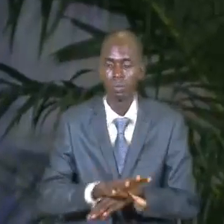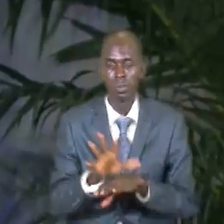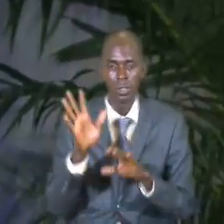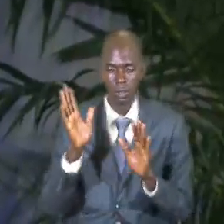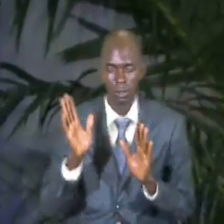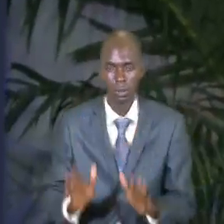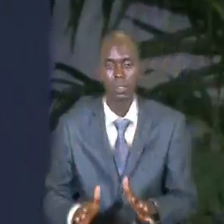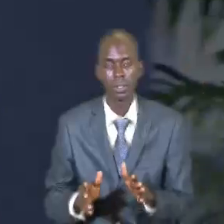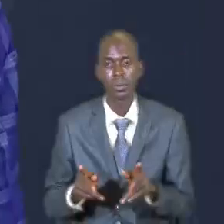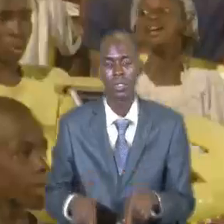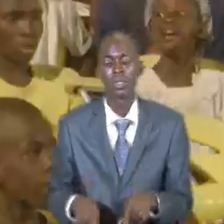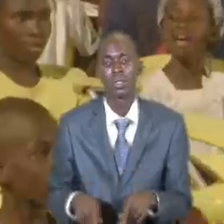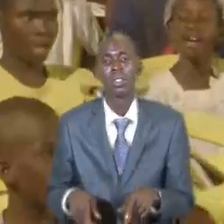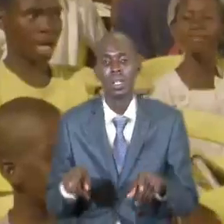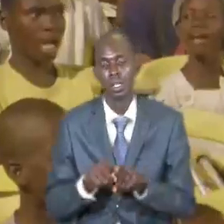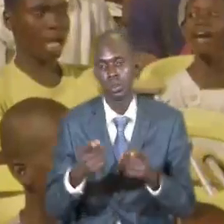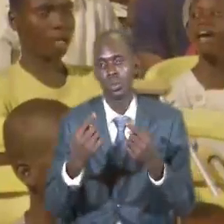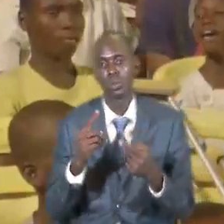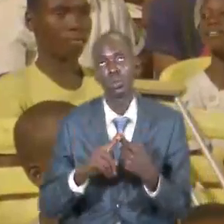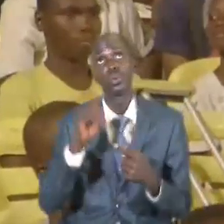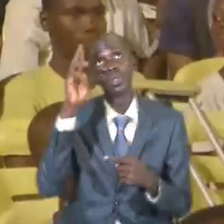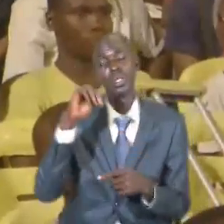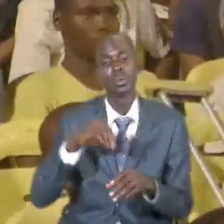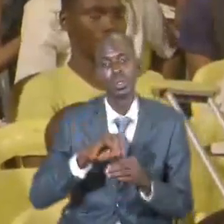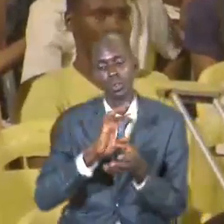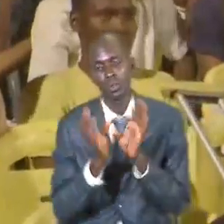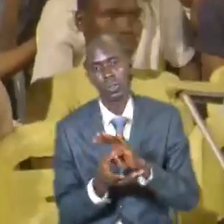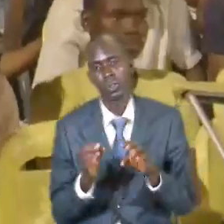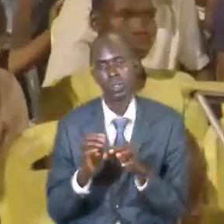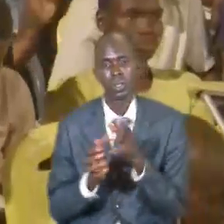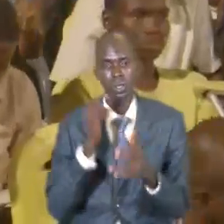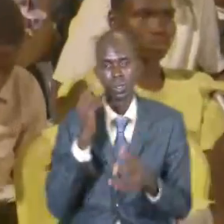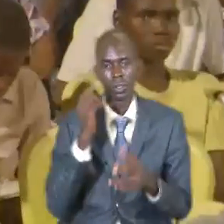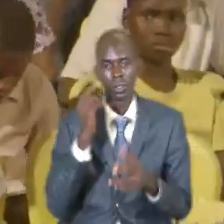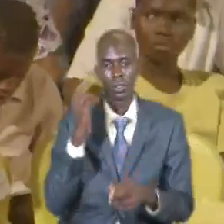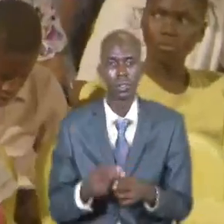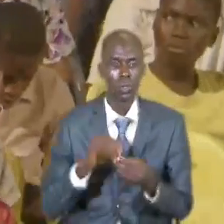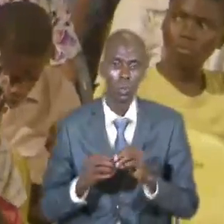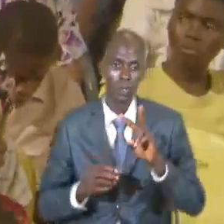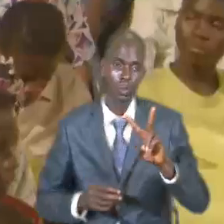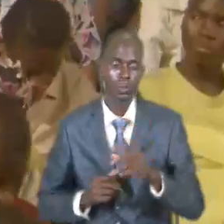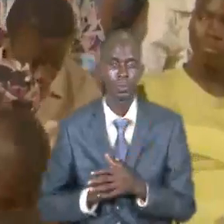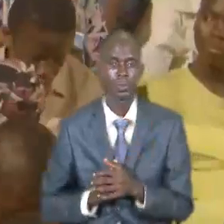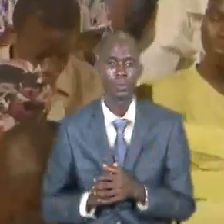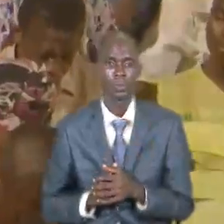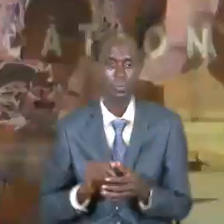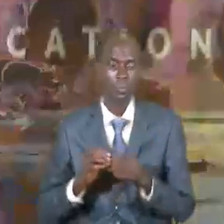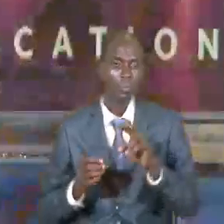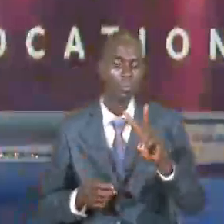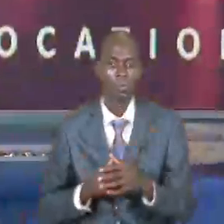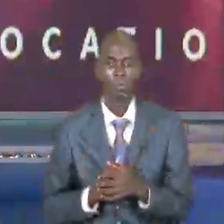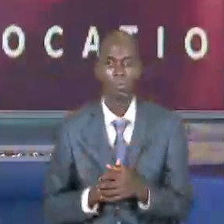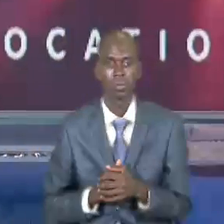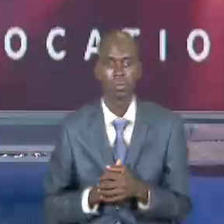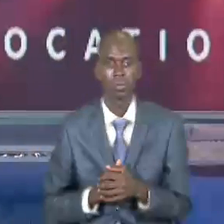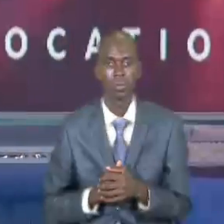him in Jesus' name. Let's look at number two there. Number two there is the interruption